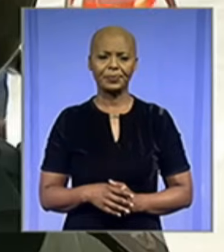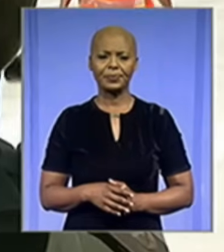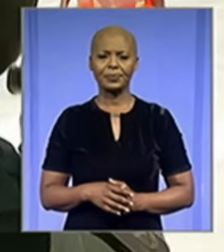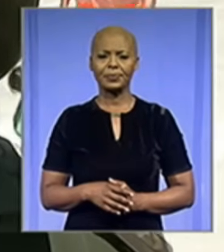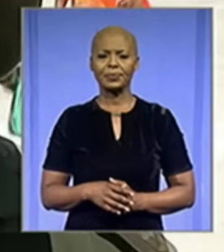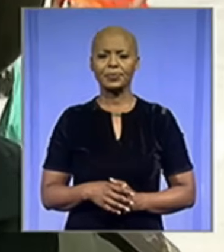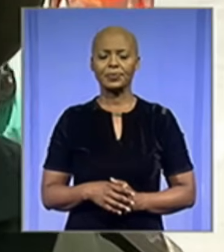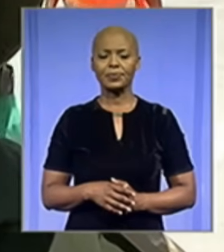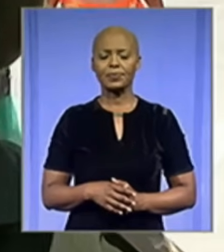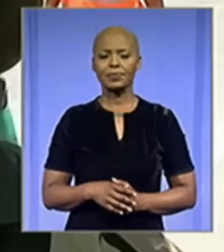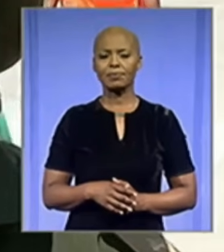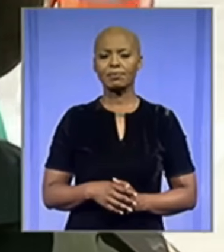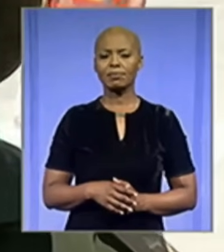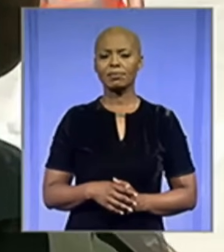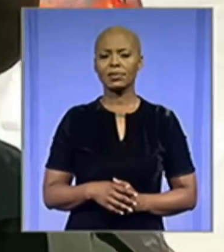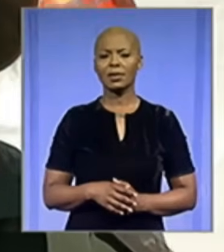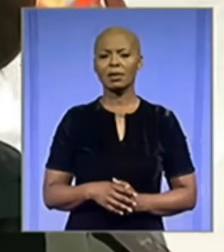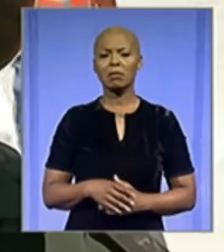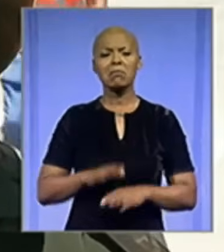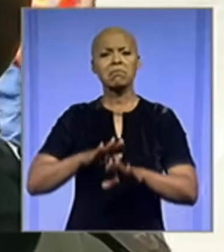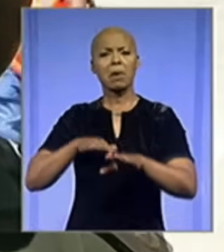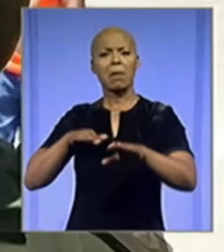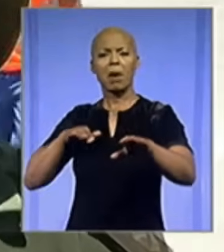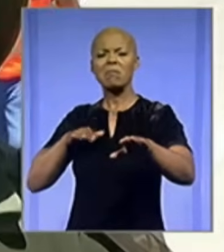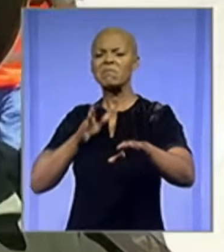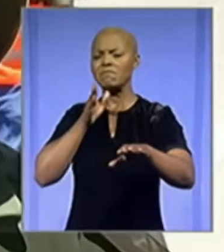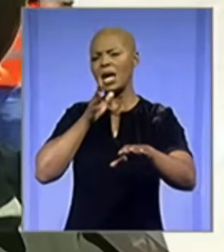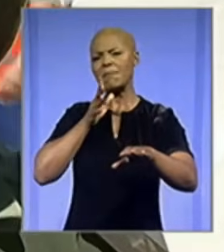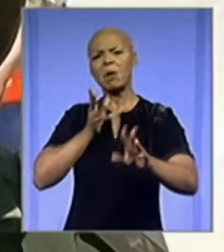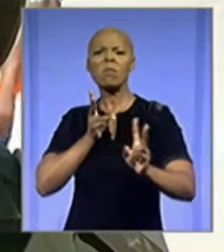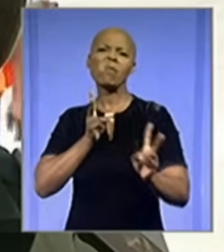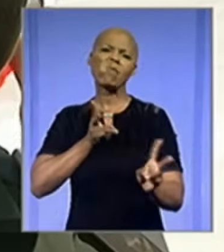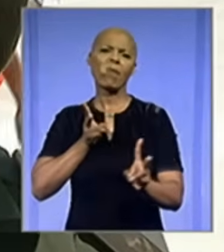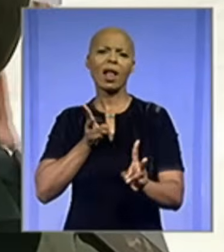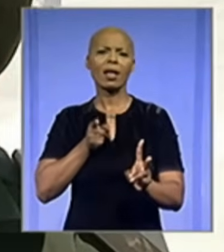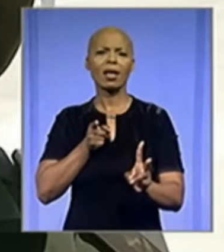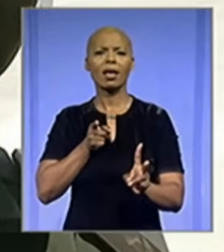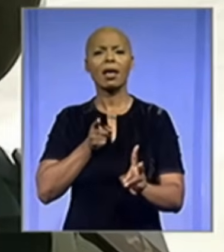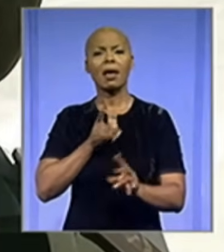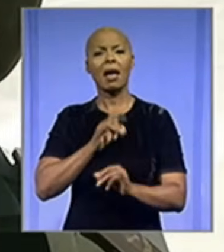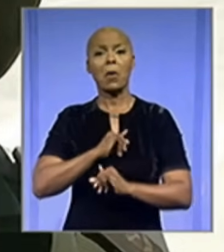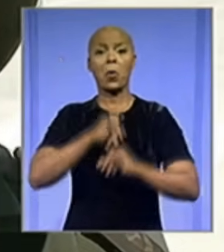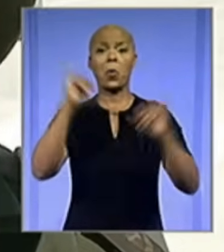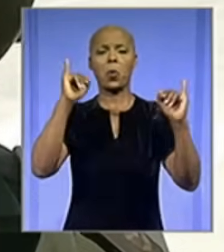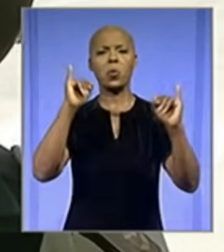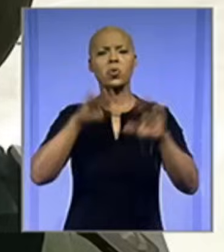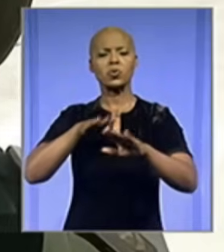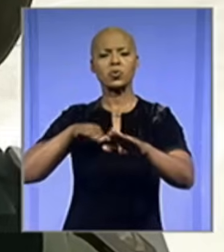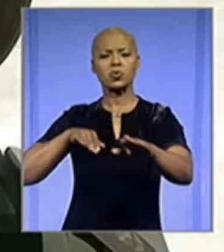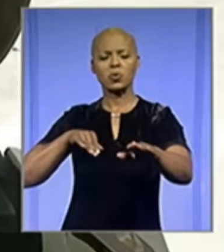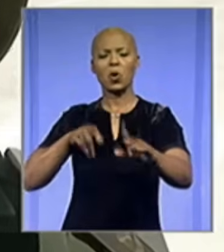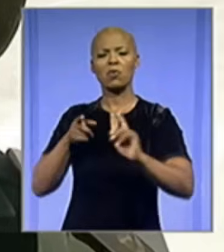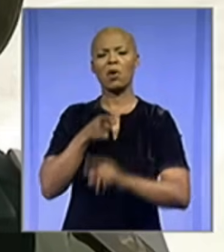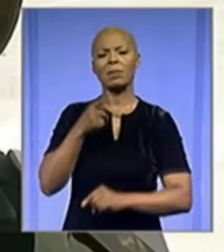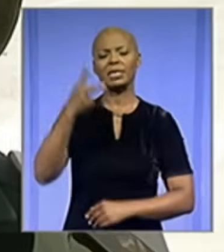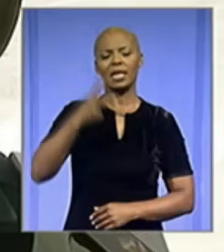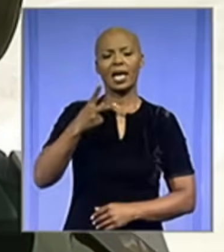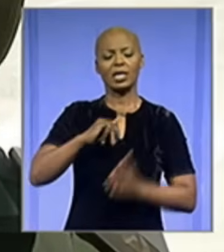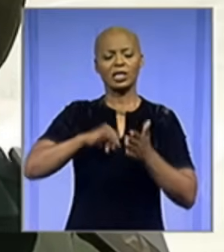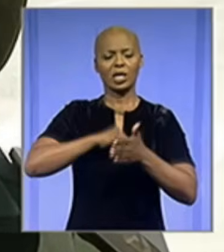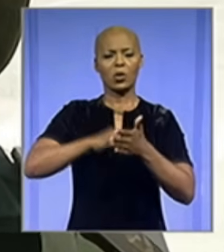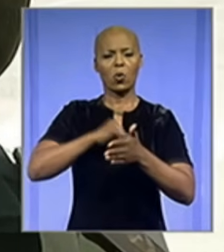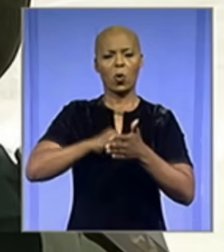Currently, we don't have much movement that we are processing. We have actually experienced high volumes from the 2nd of